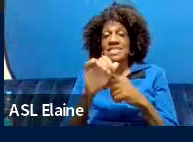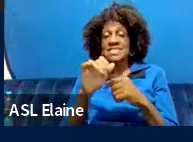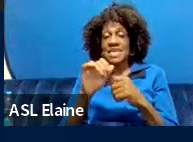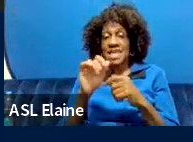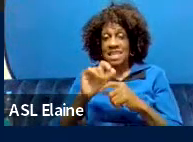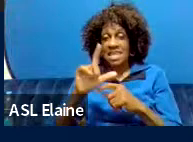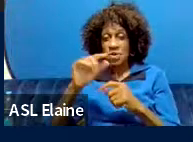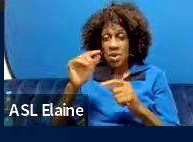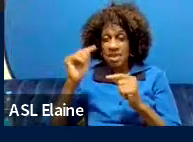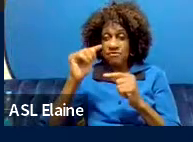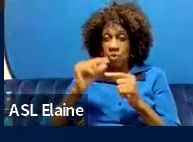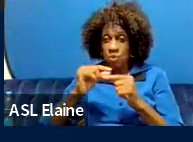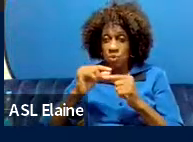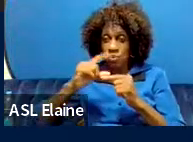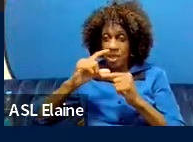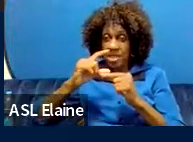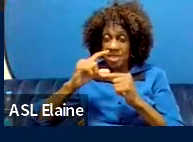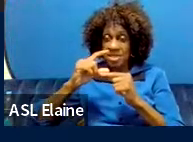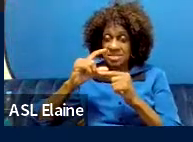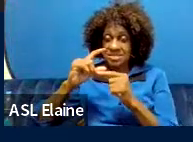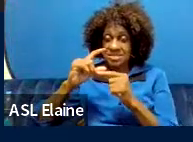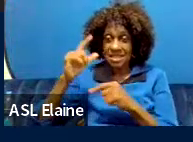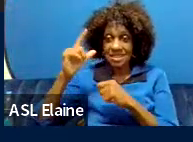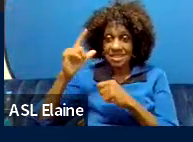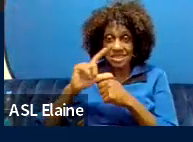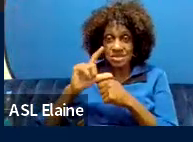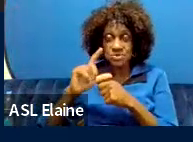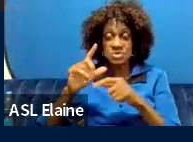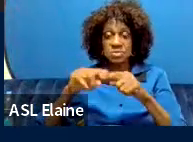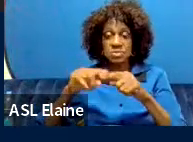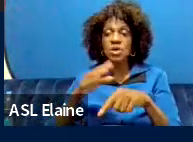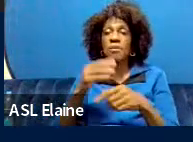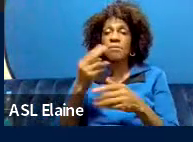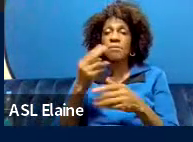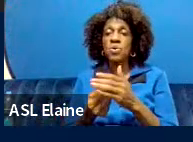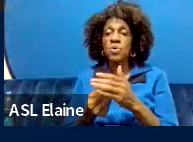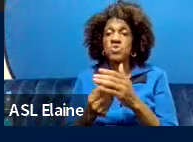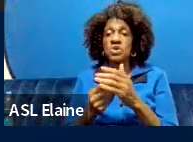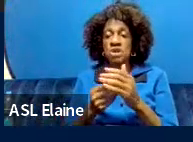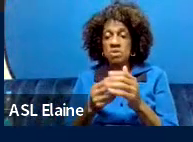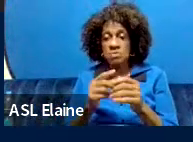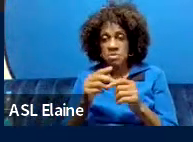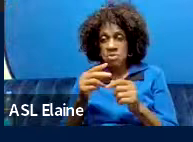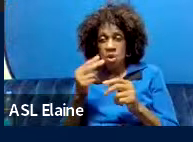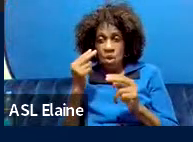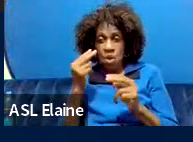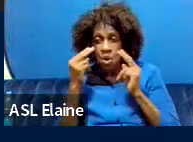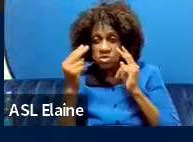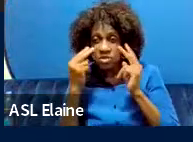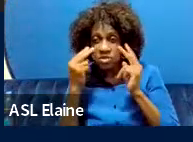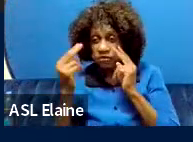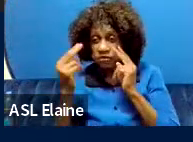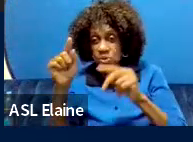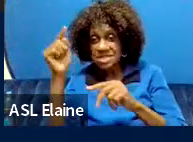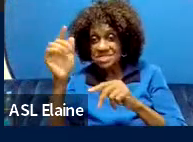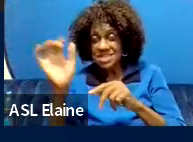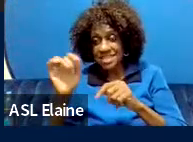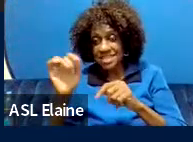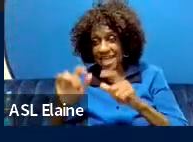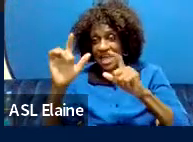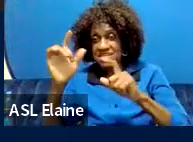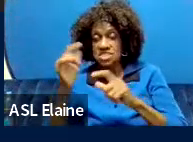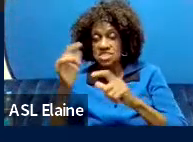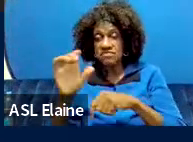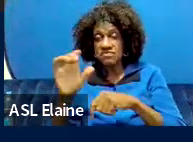for raised characters is going to be based on both the horizontal viewing distance and the height of the